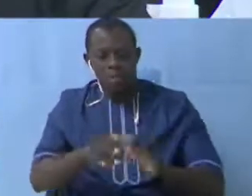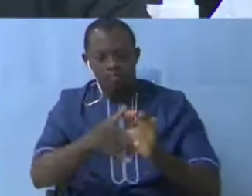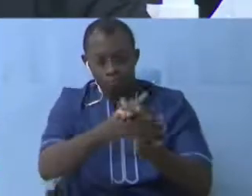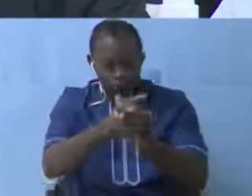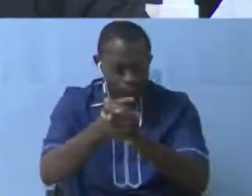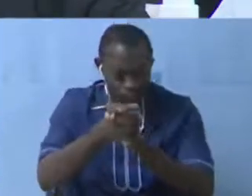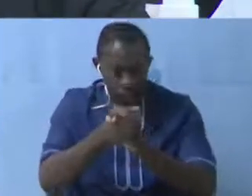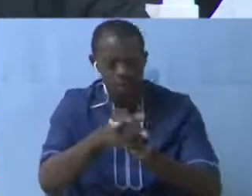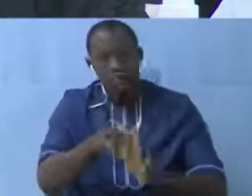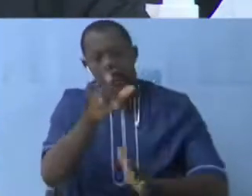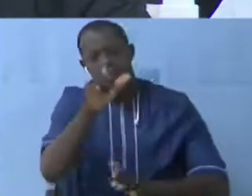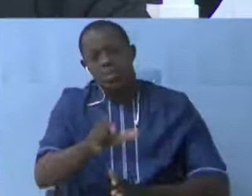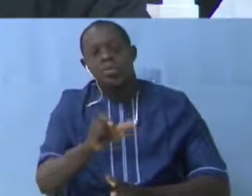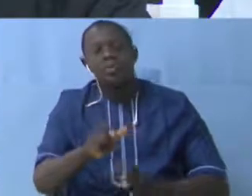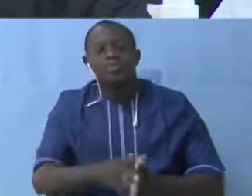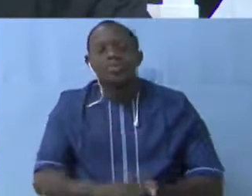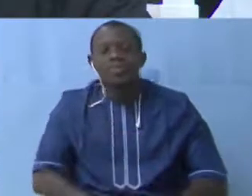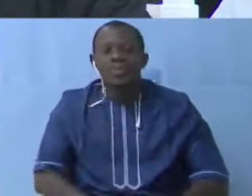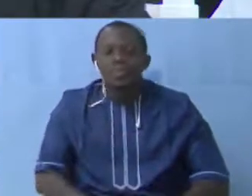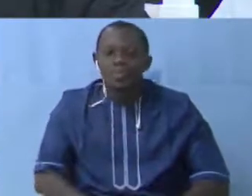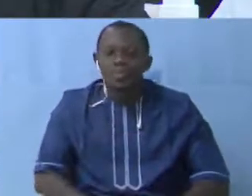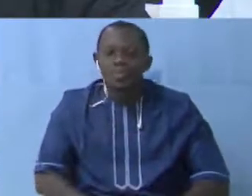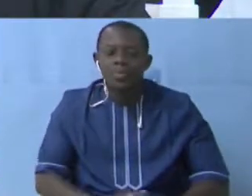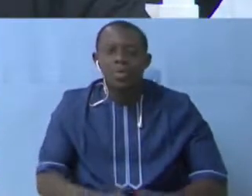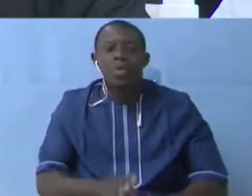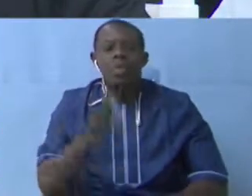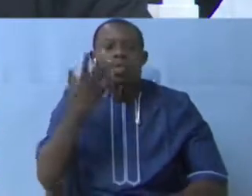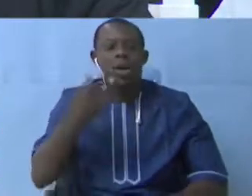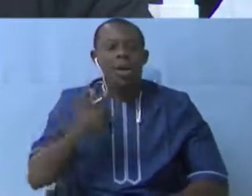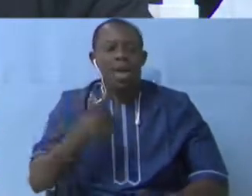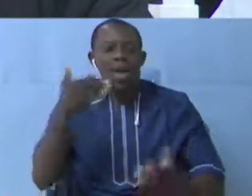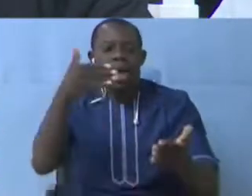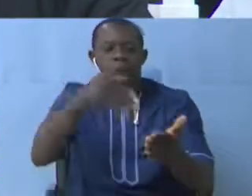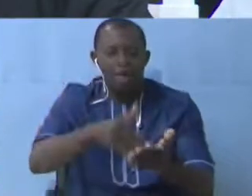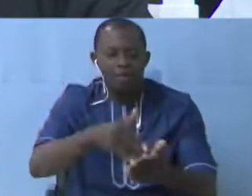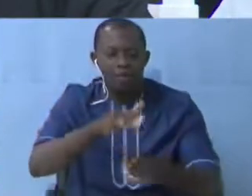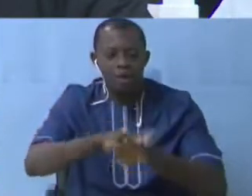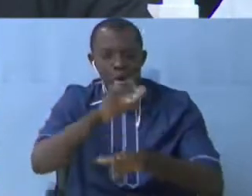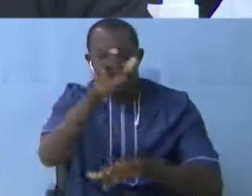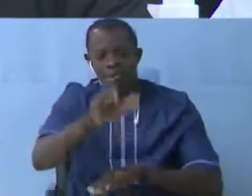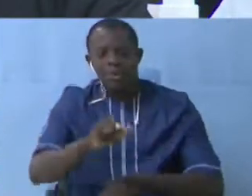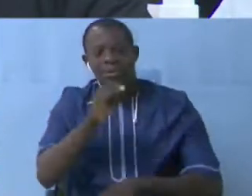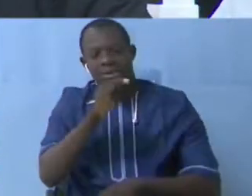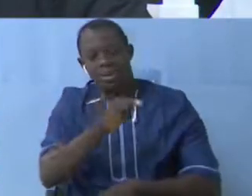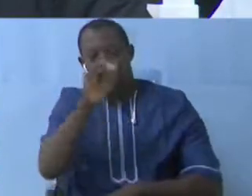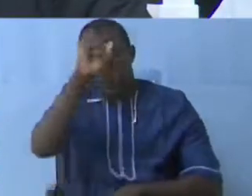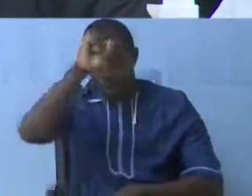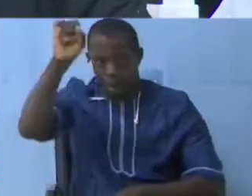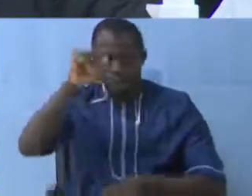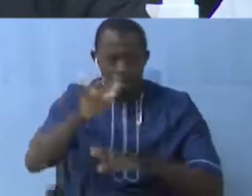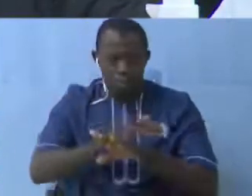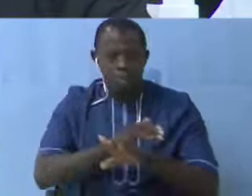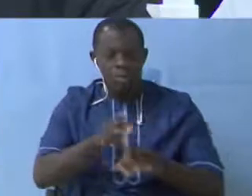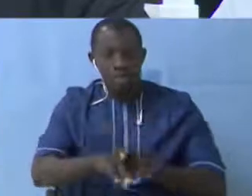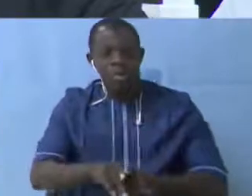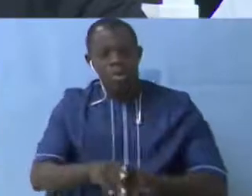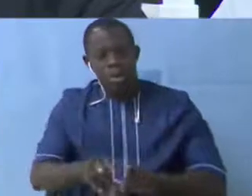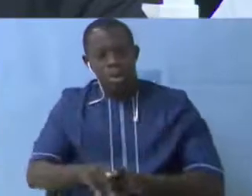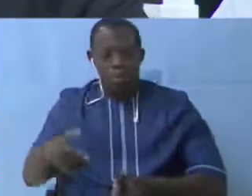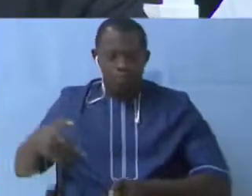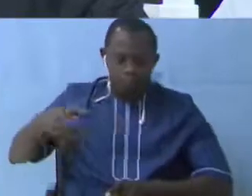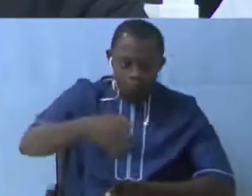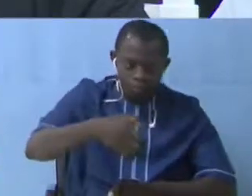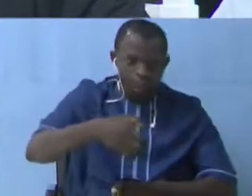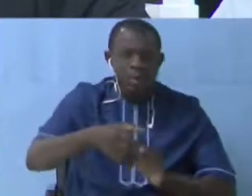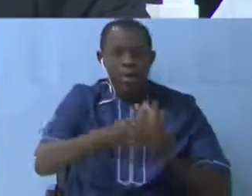ji ko. And when I got to him, bi ma àggee ci moom. I shook hands. I said, "Hello,